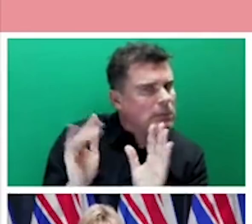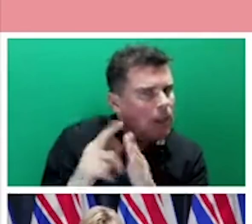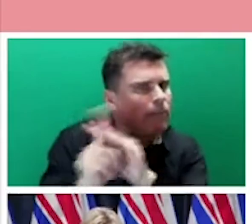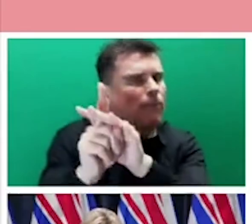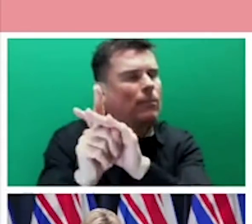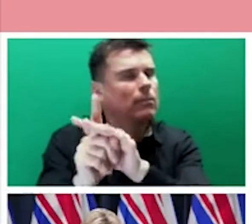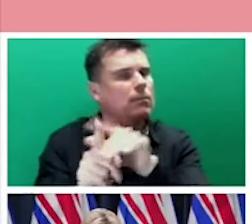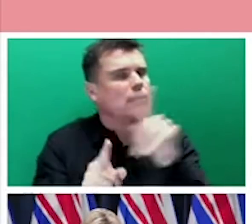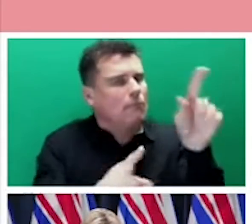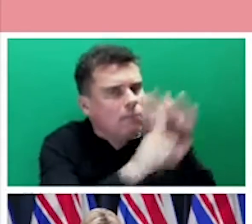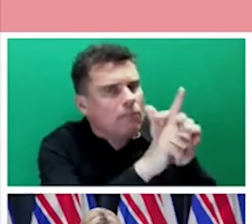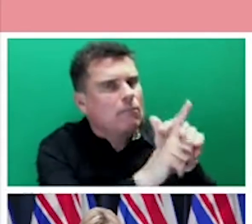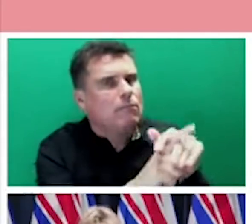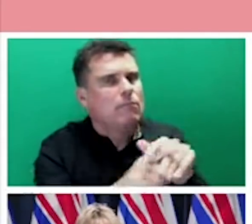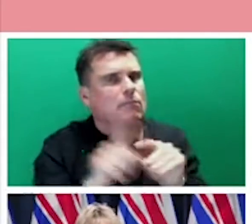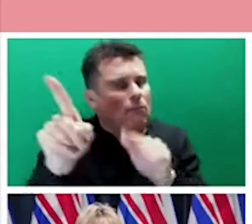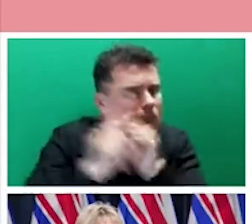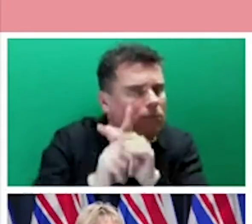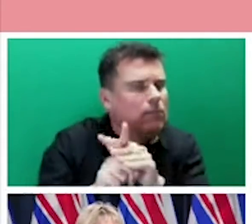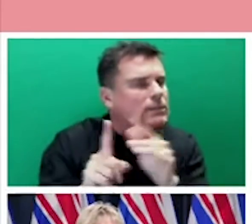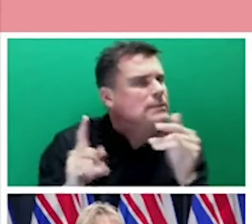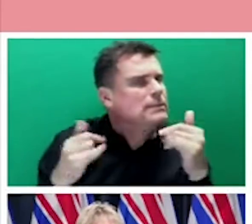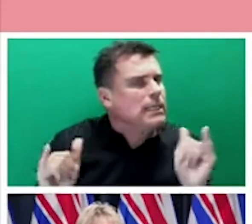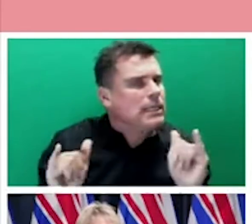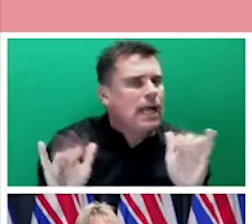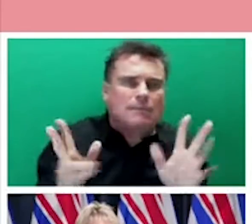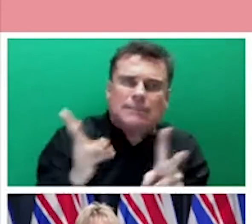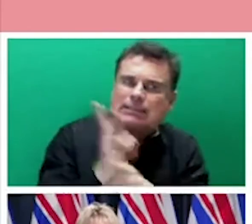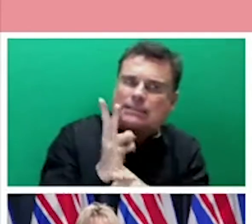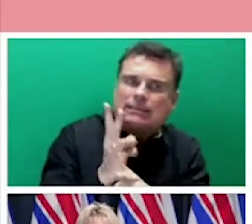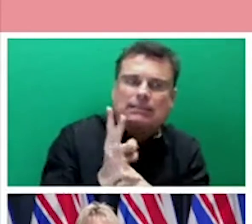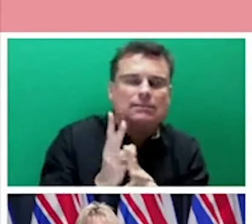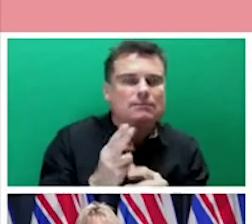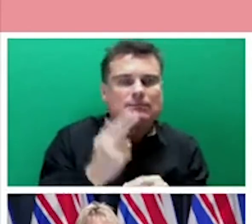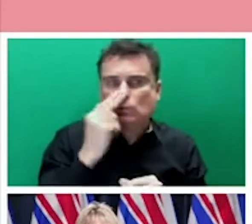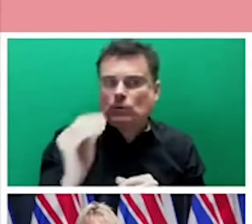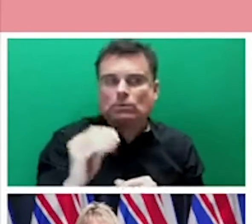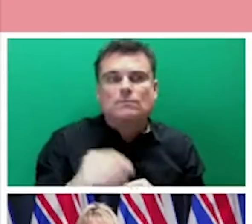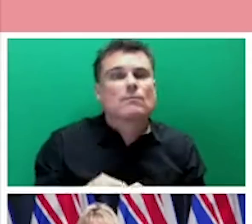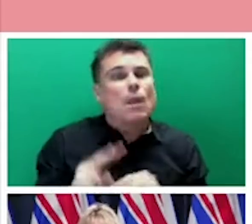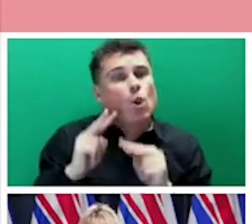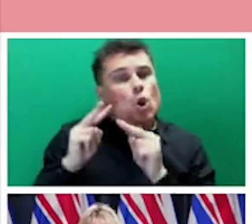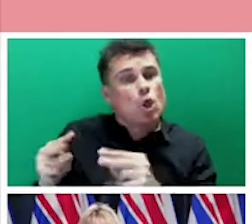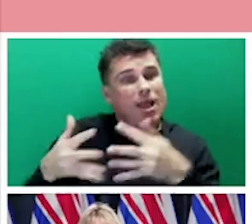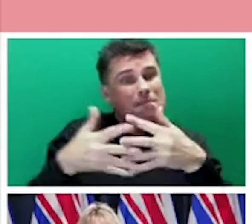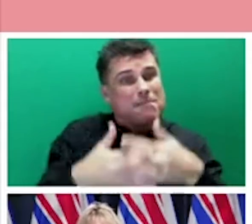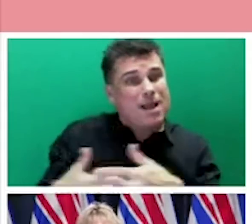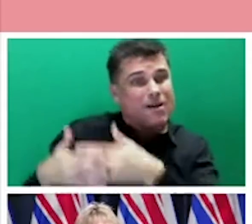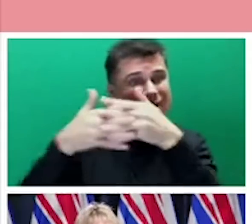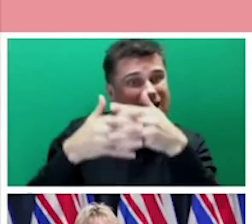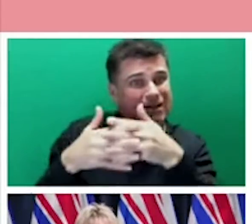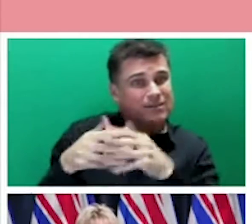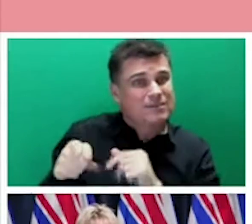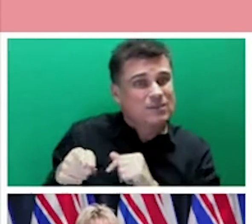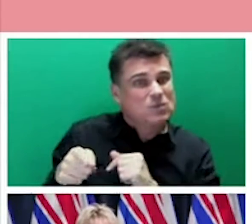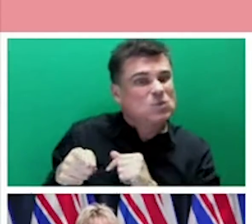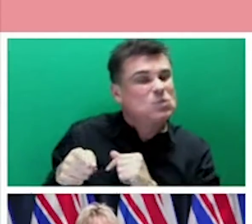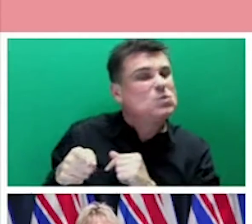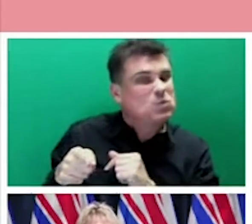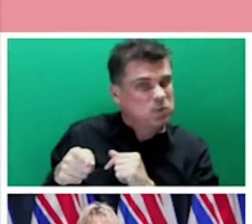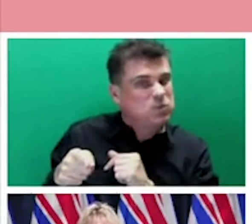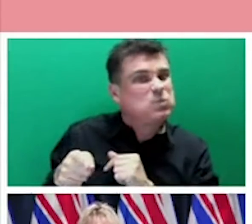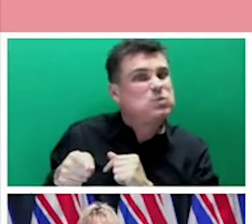states to recognize that we are in a very challenging time. Across Canada and across the